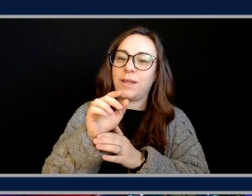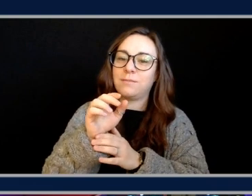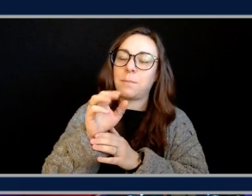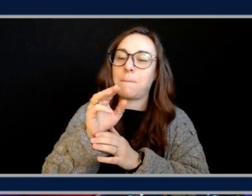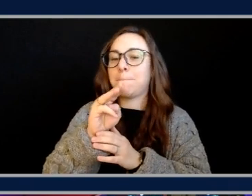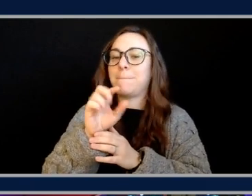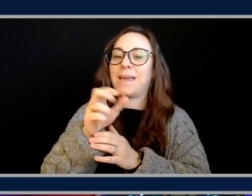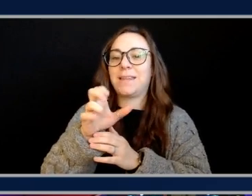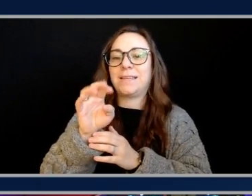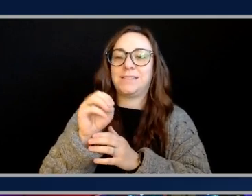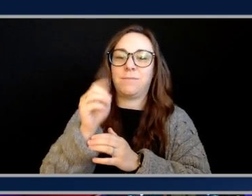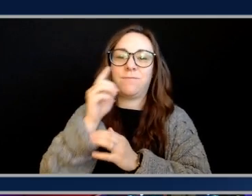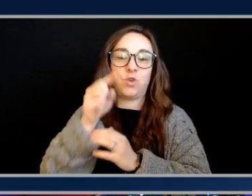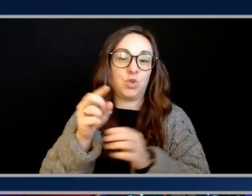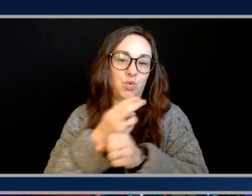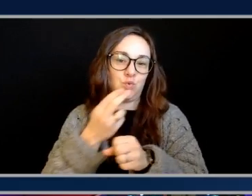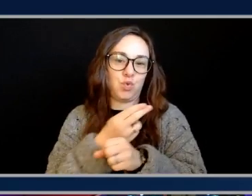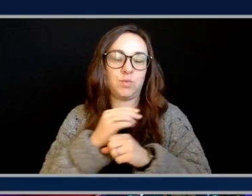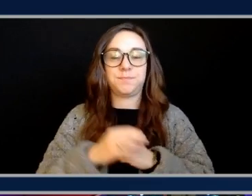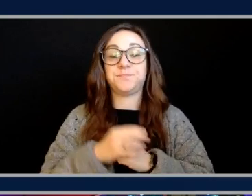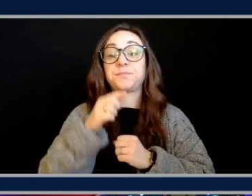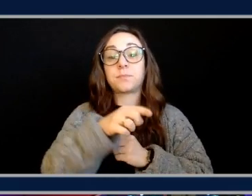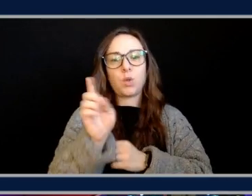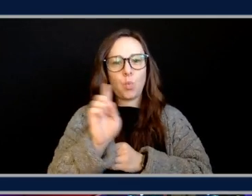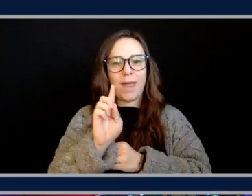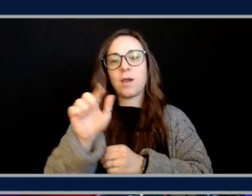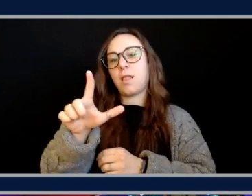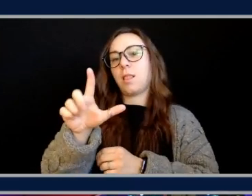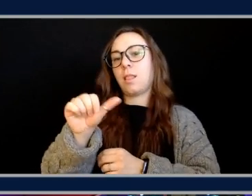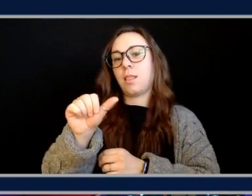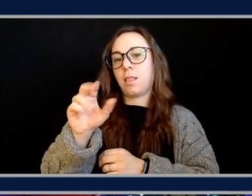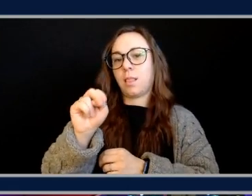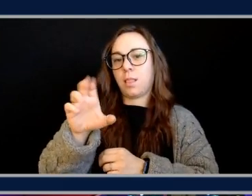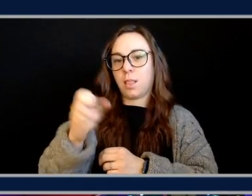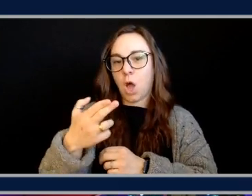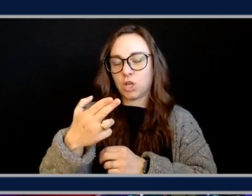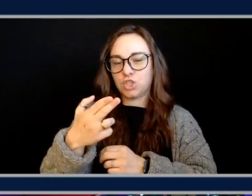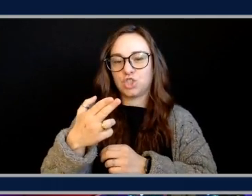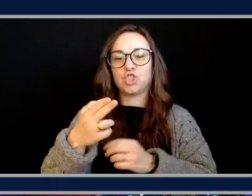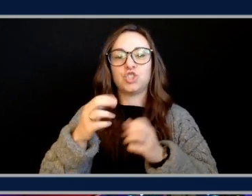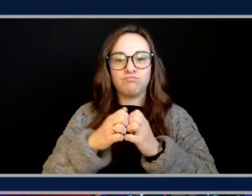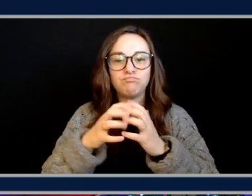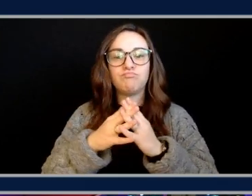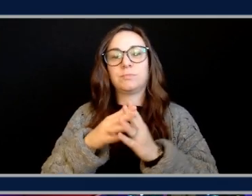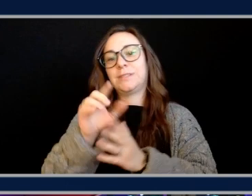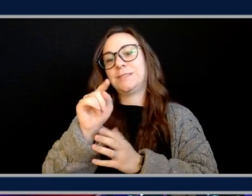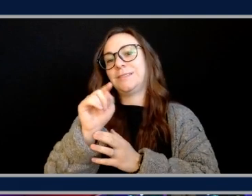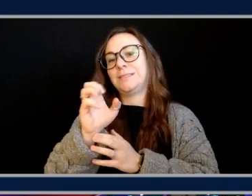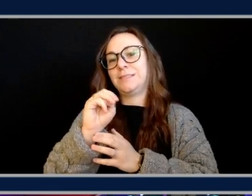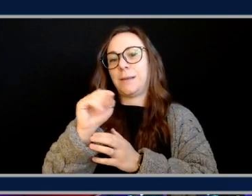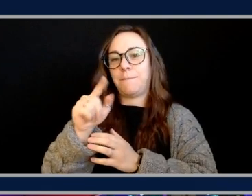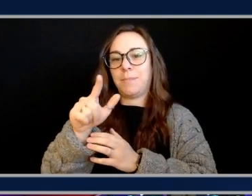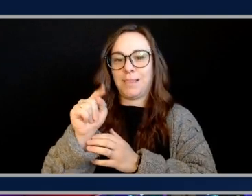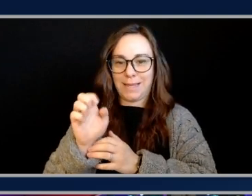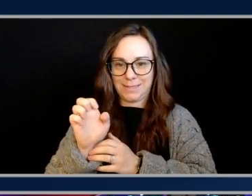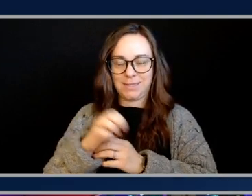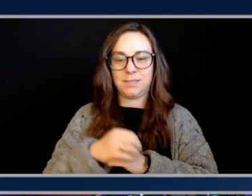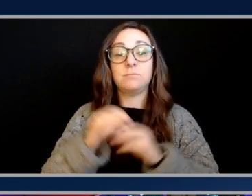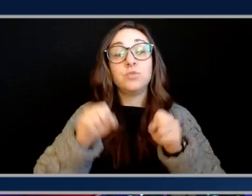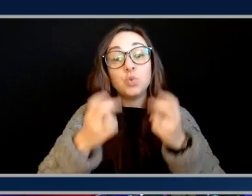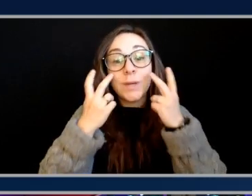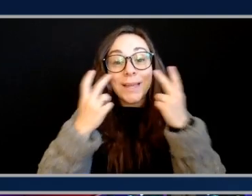you'll see this is actually in the launch templates experience. We've just gone into the advanced section of the instance type selection, and you'll see there you can actually start to